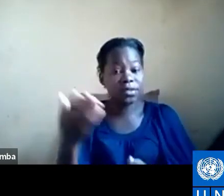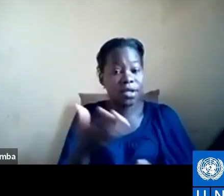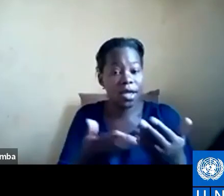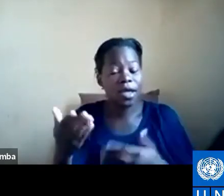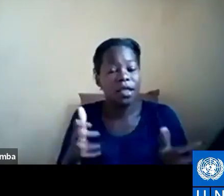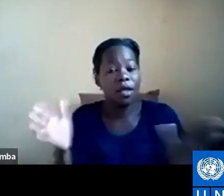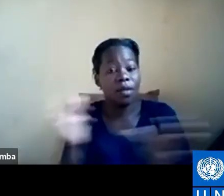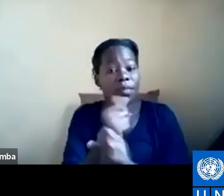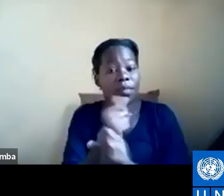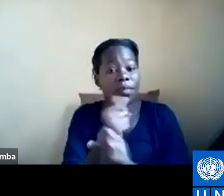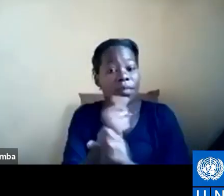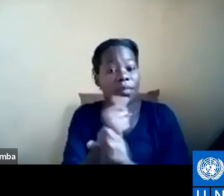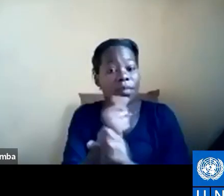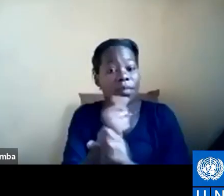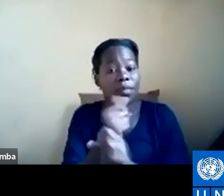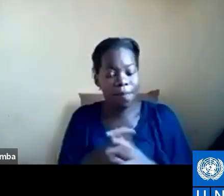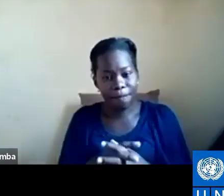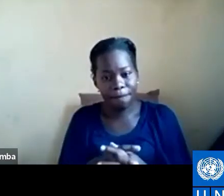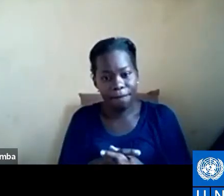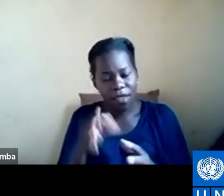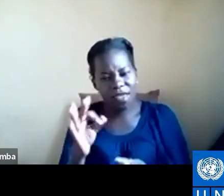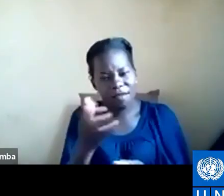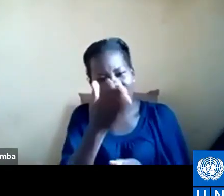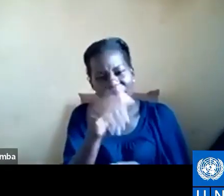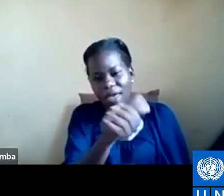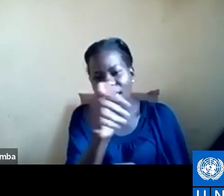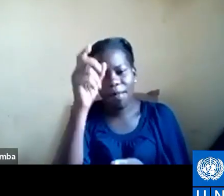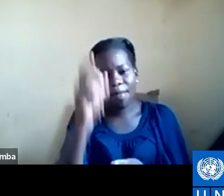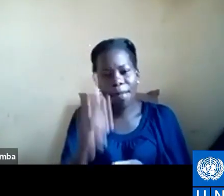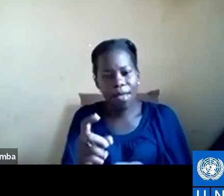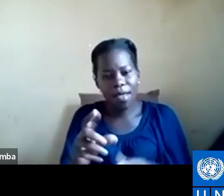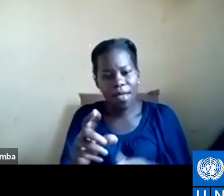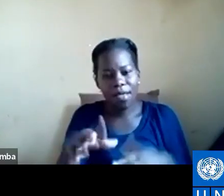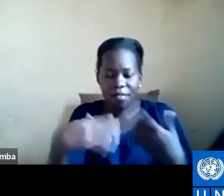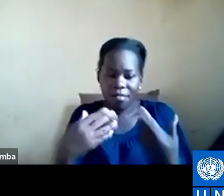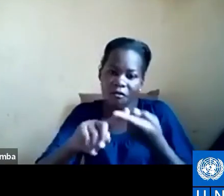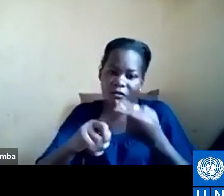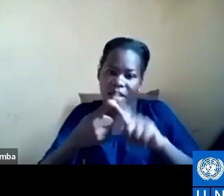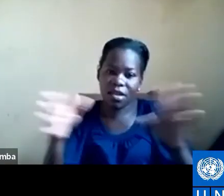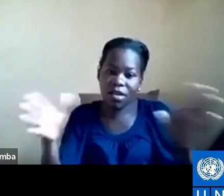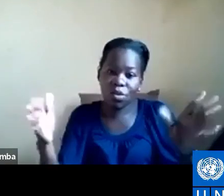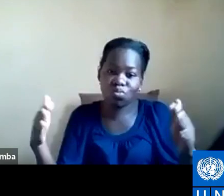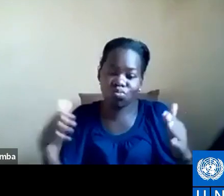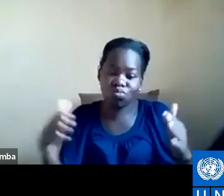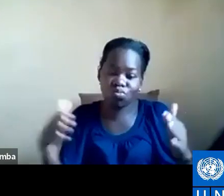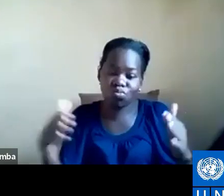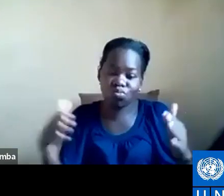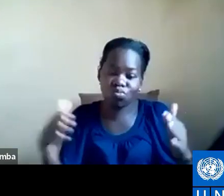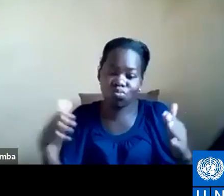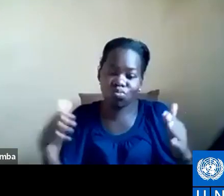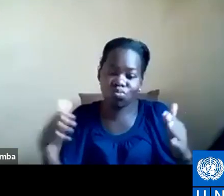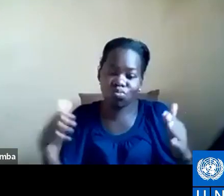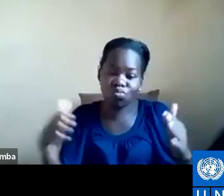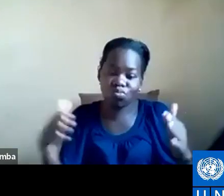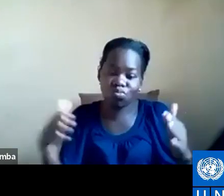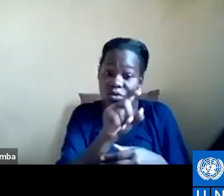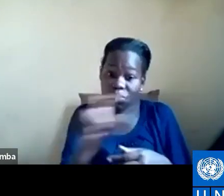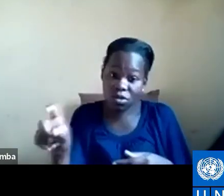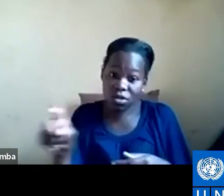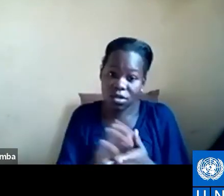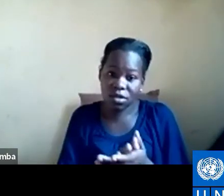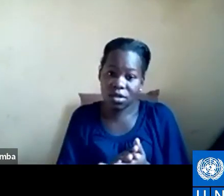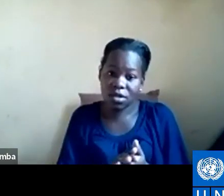one of your other friends that has not submitted, the deadline is this week. And after this, we're closing the registrations and then we get